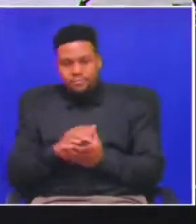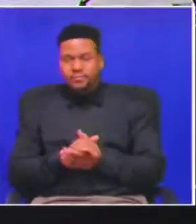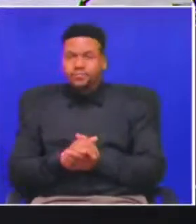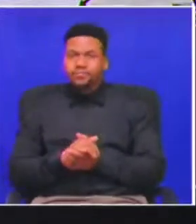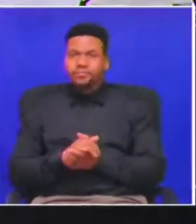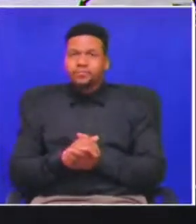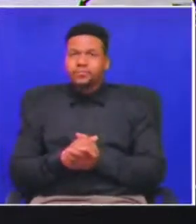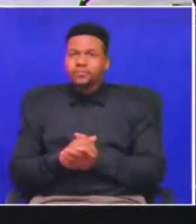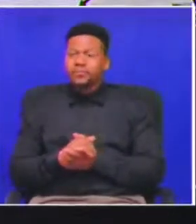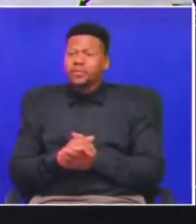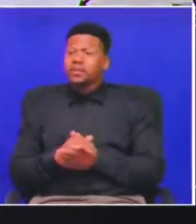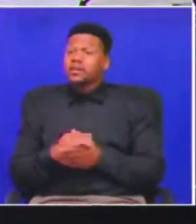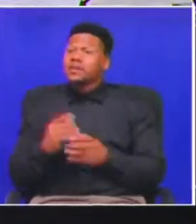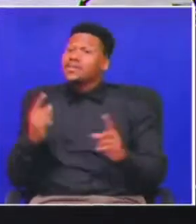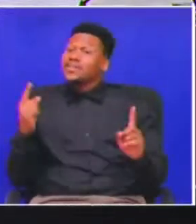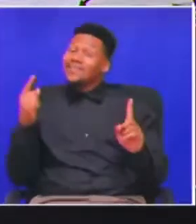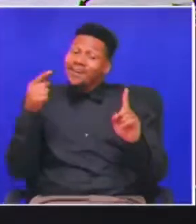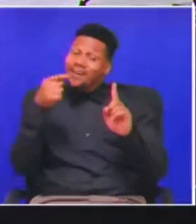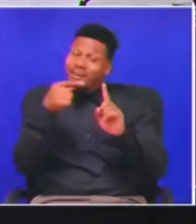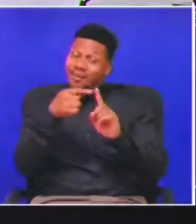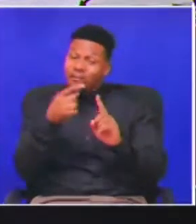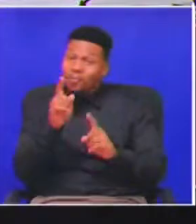aimed at improving